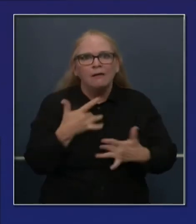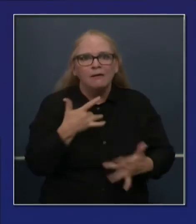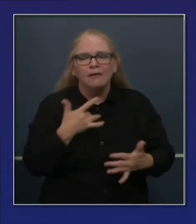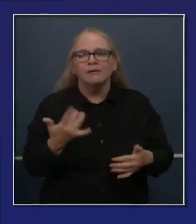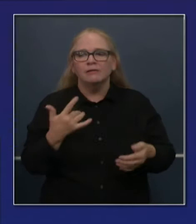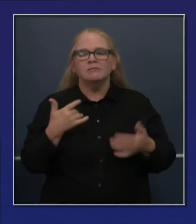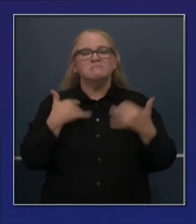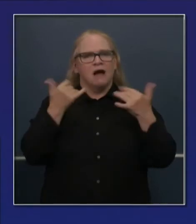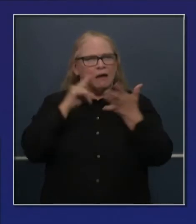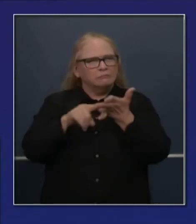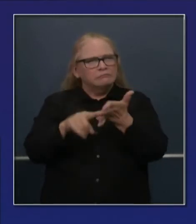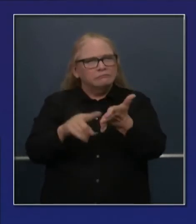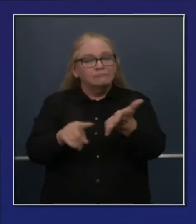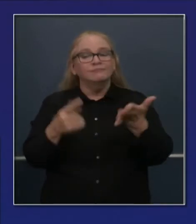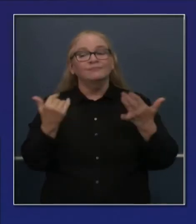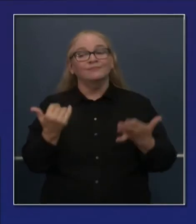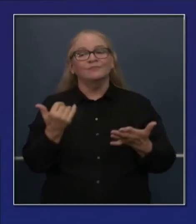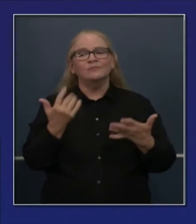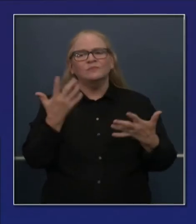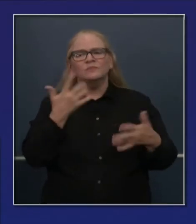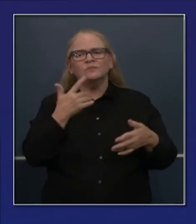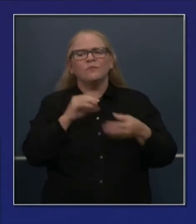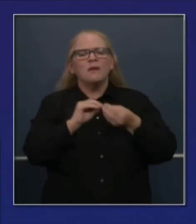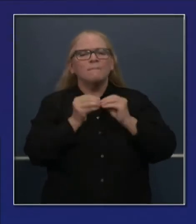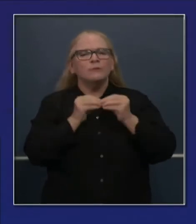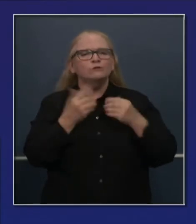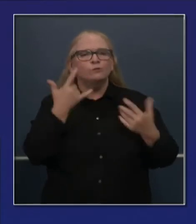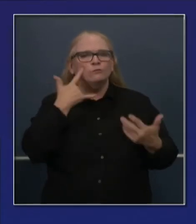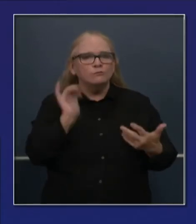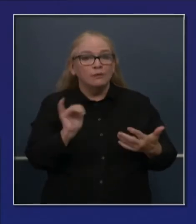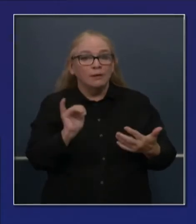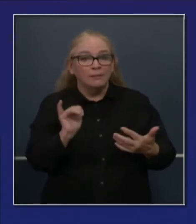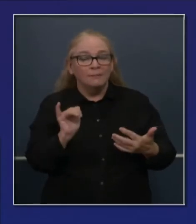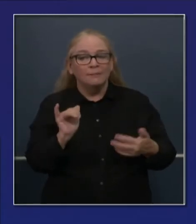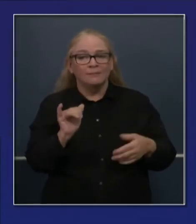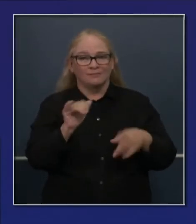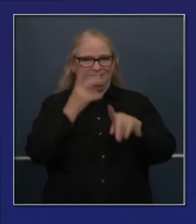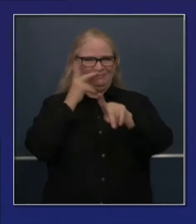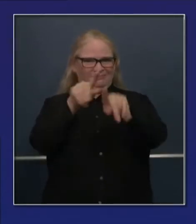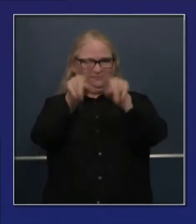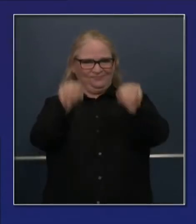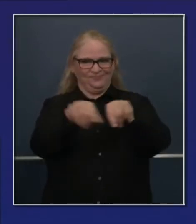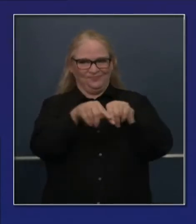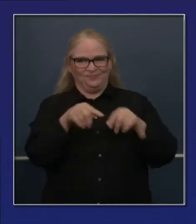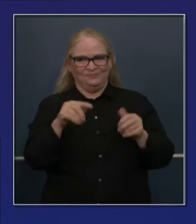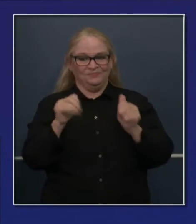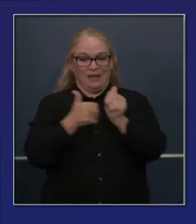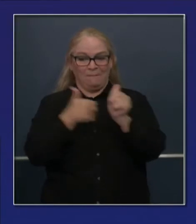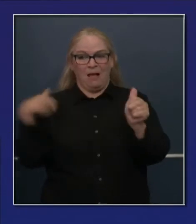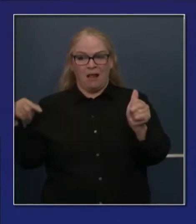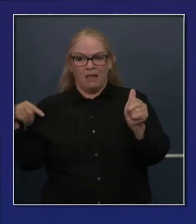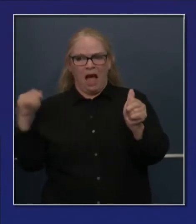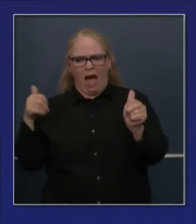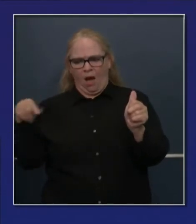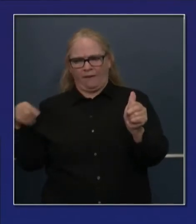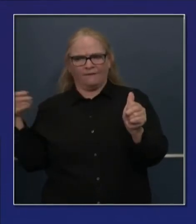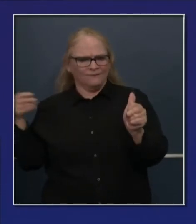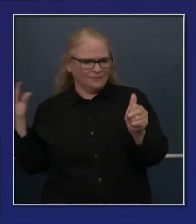on what we have been discussing over the course of the last few weeks related to those backlog cases. We have adjudicated